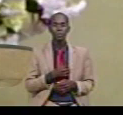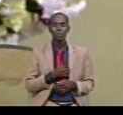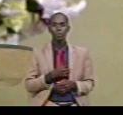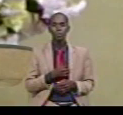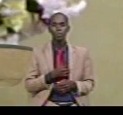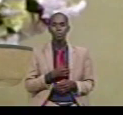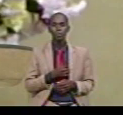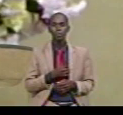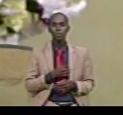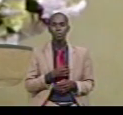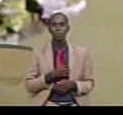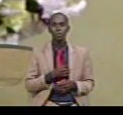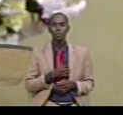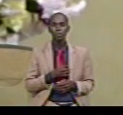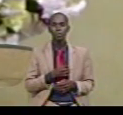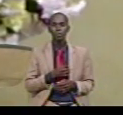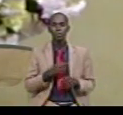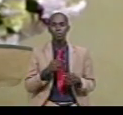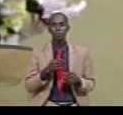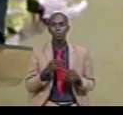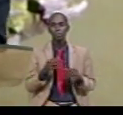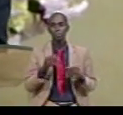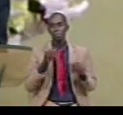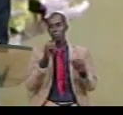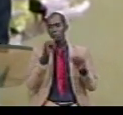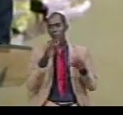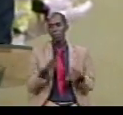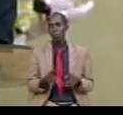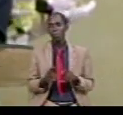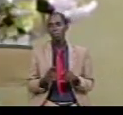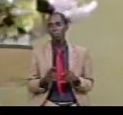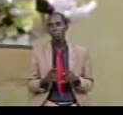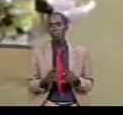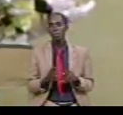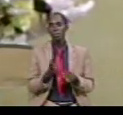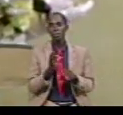we inhabit. Blessed happy anniversary.